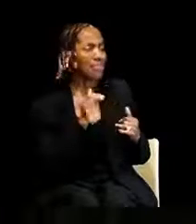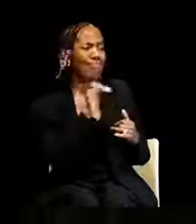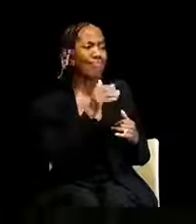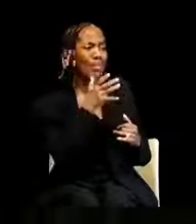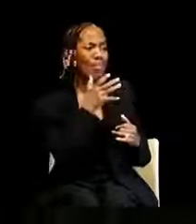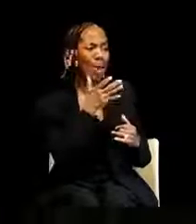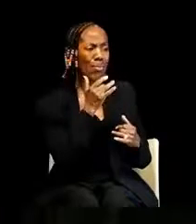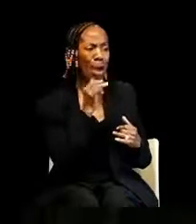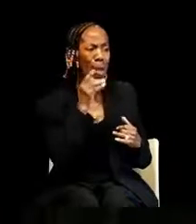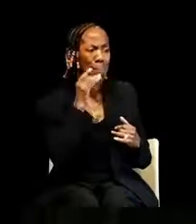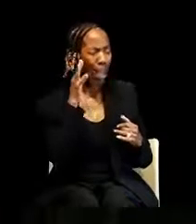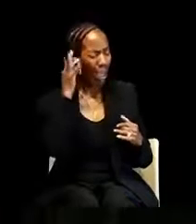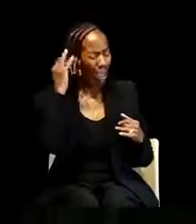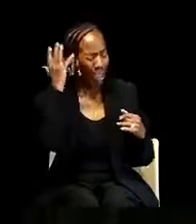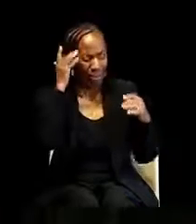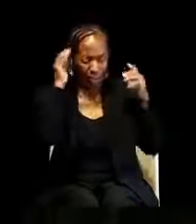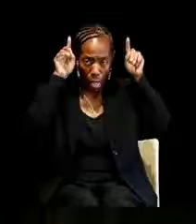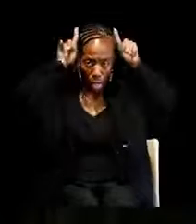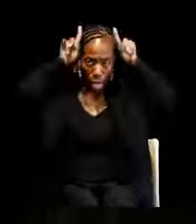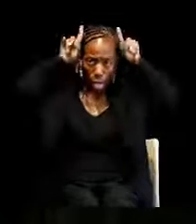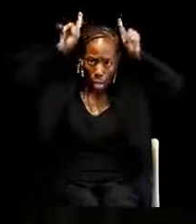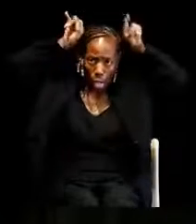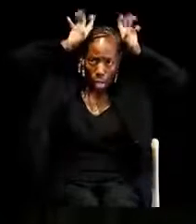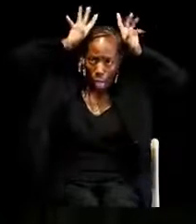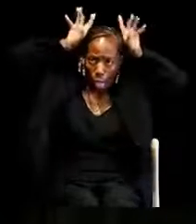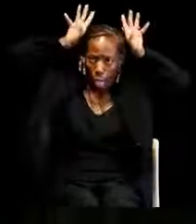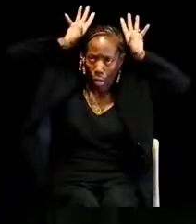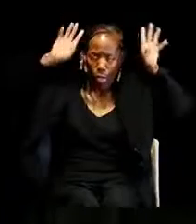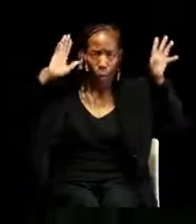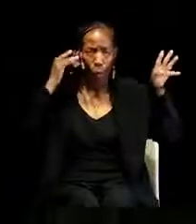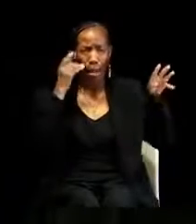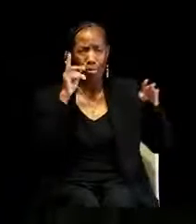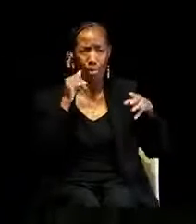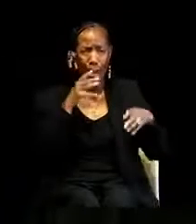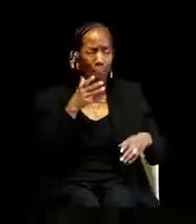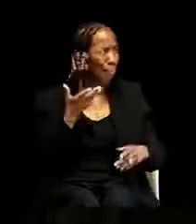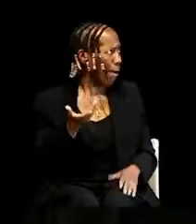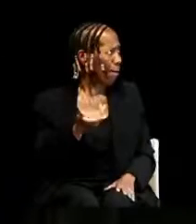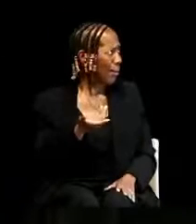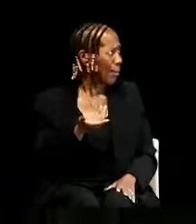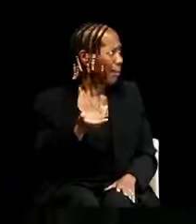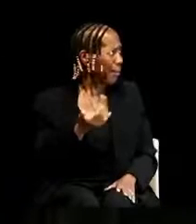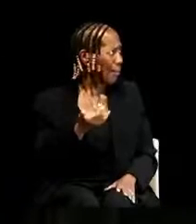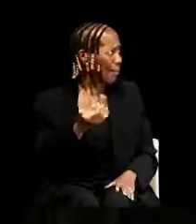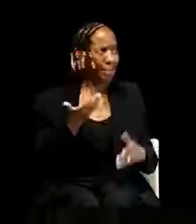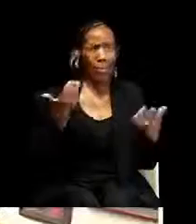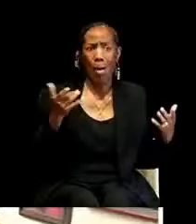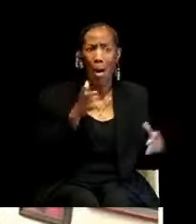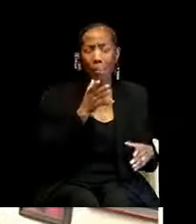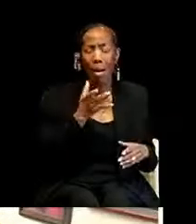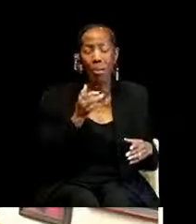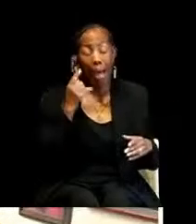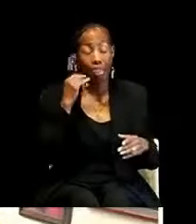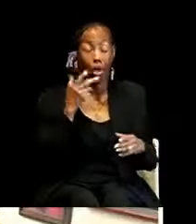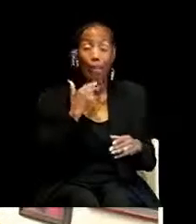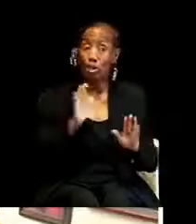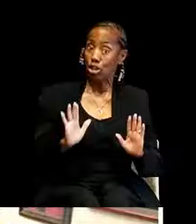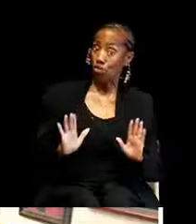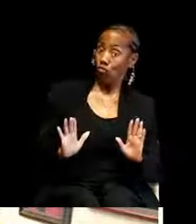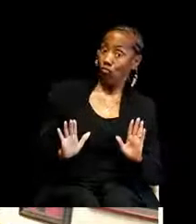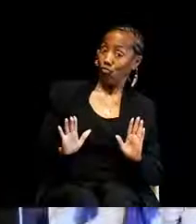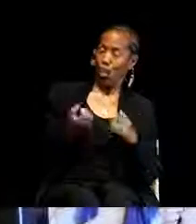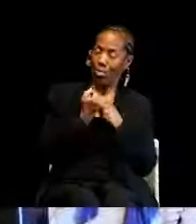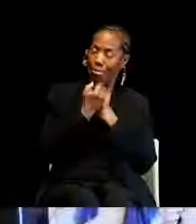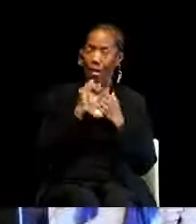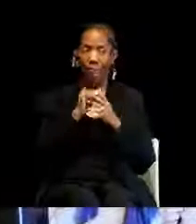because why my hair up there like little alfalfa? Them big old bubbles in my hair. But I thought I looked cute though, so I love